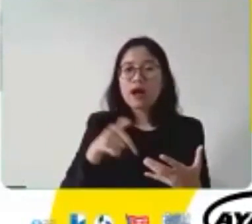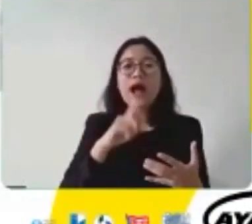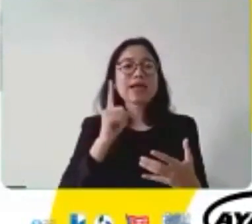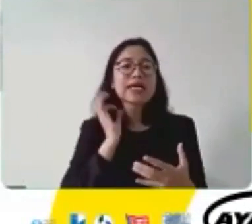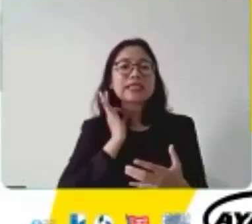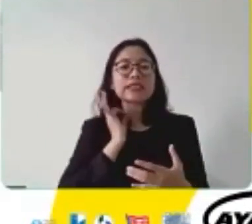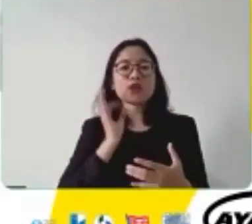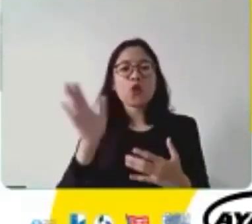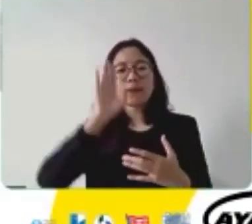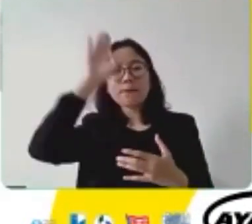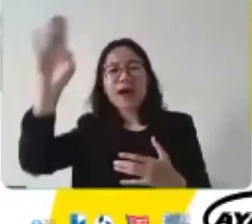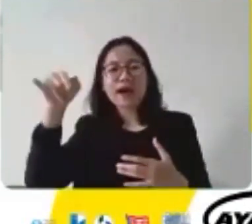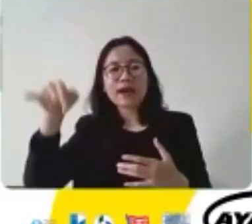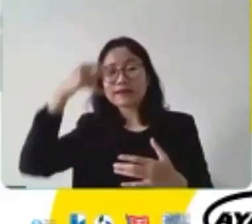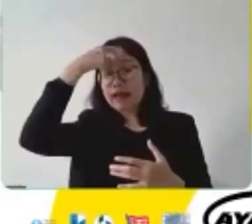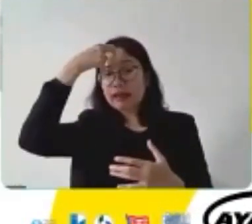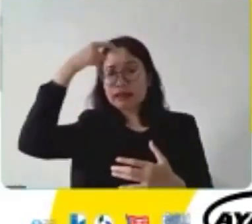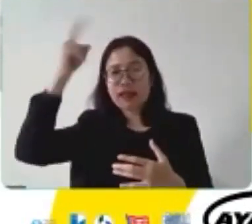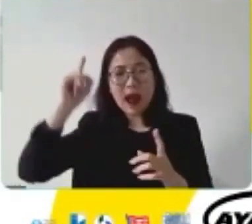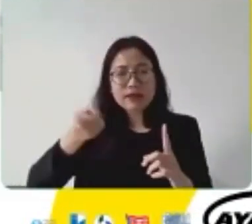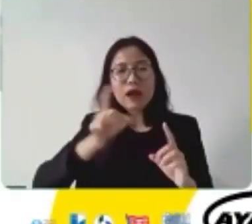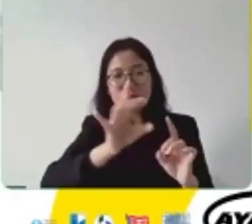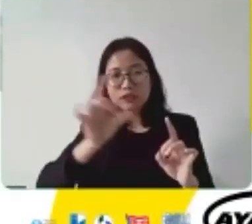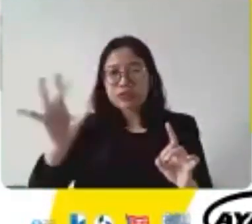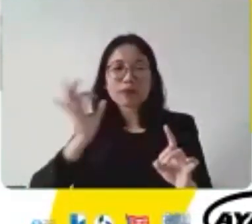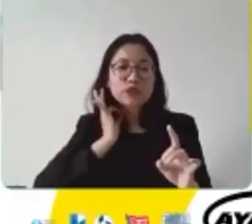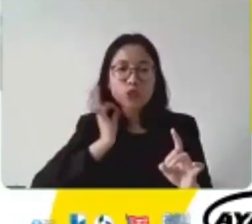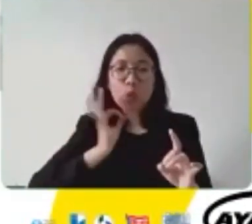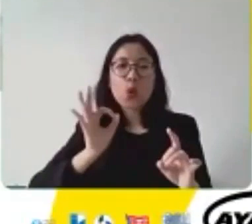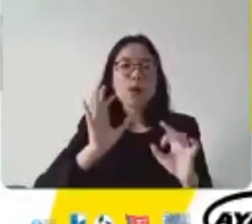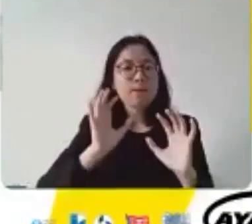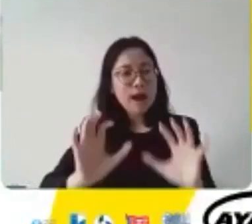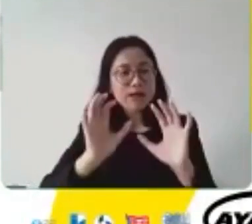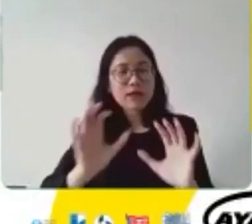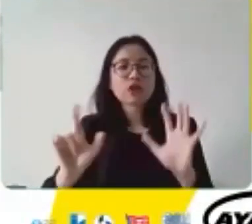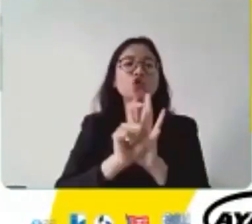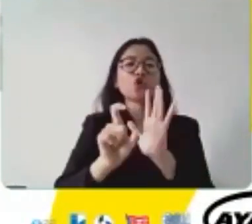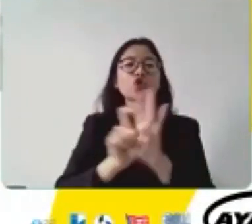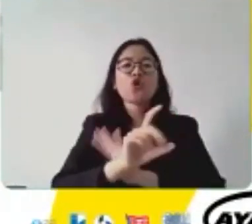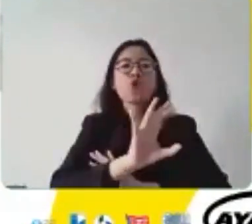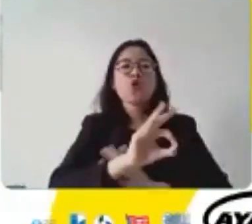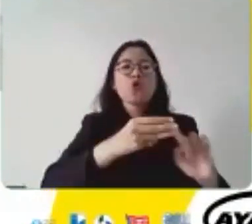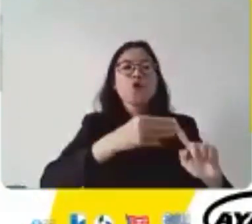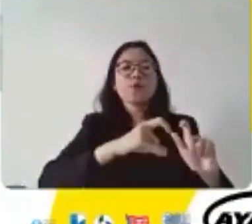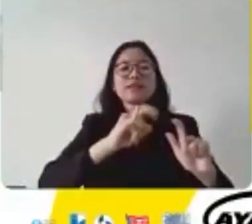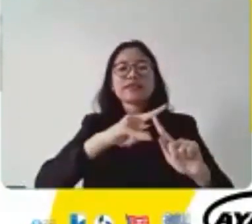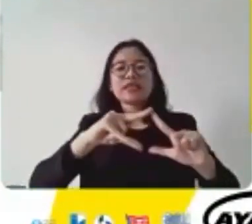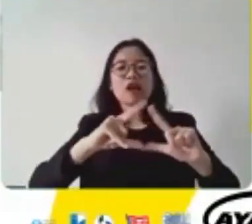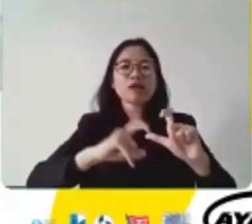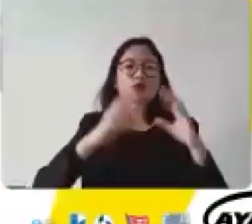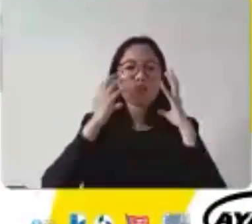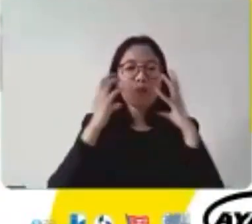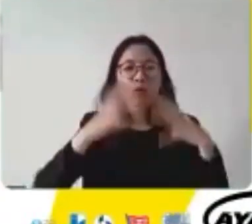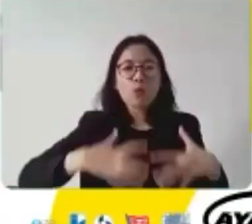diseases include obesity, metabolic syndrome and diabetes, coronary artery disease, and